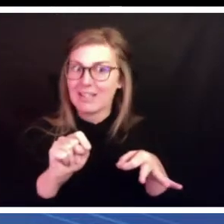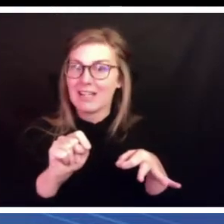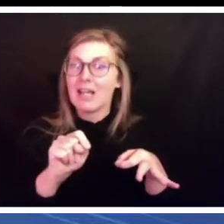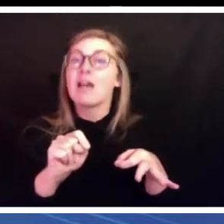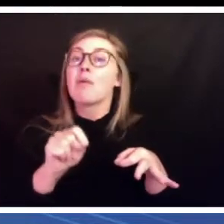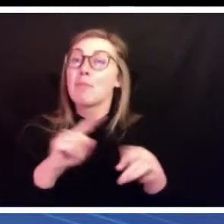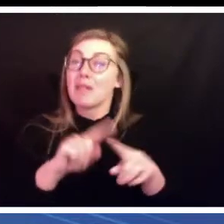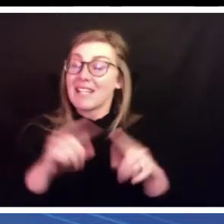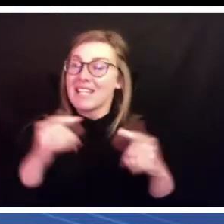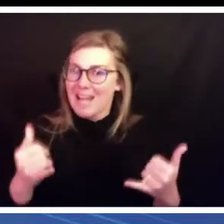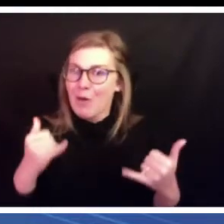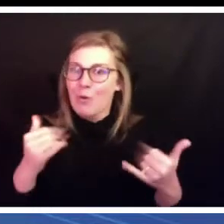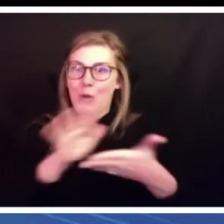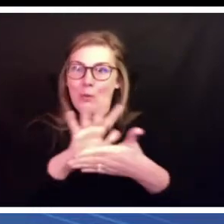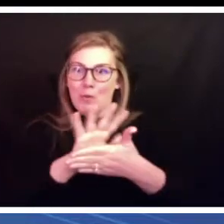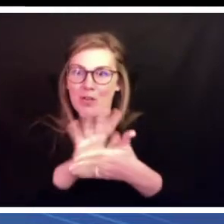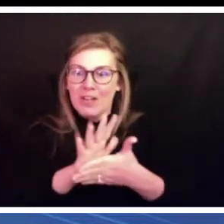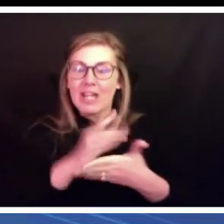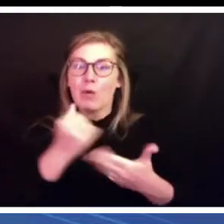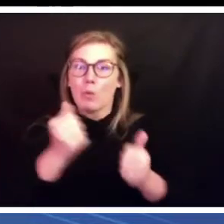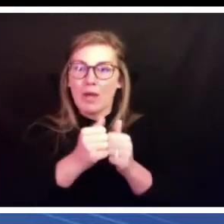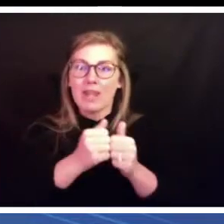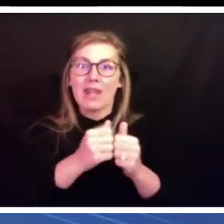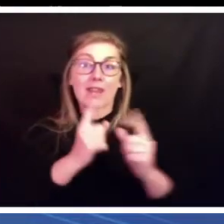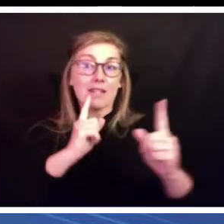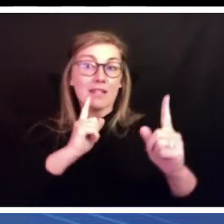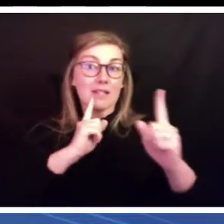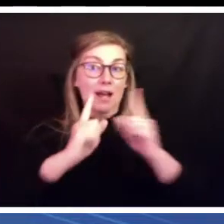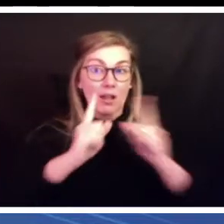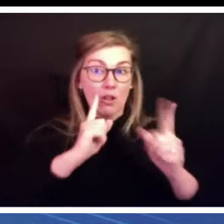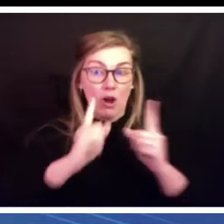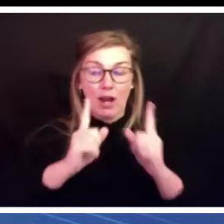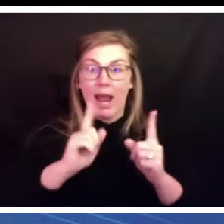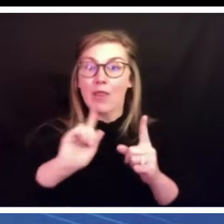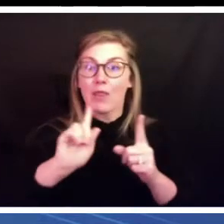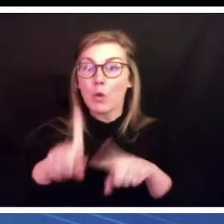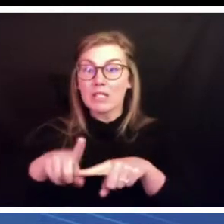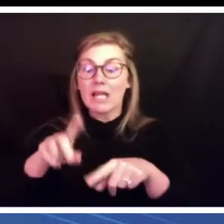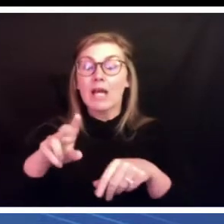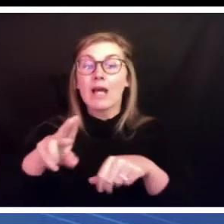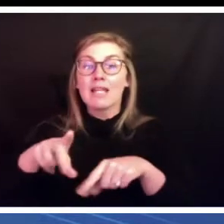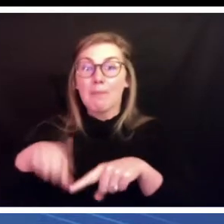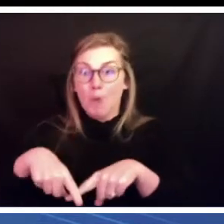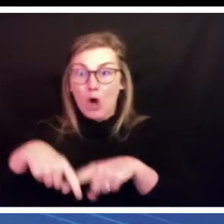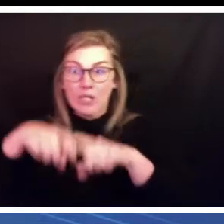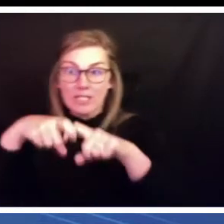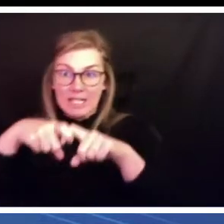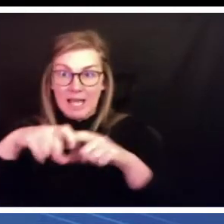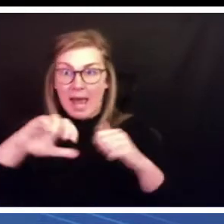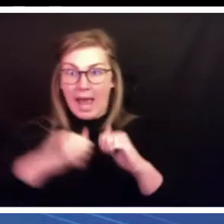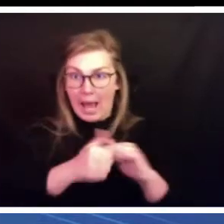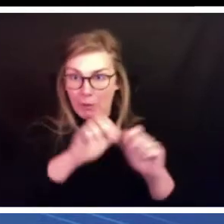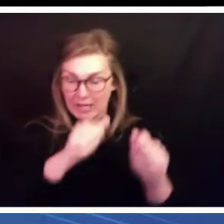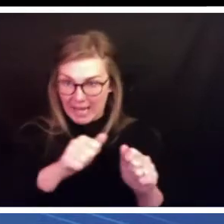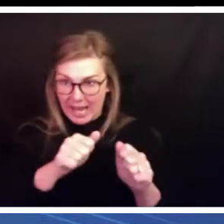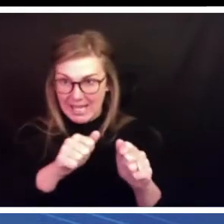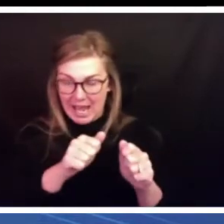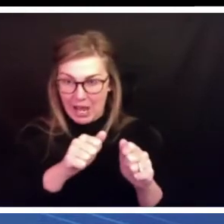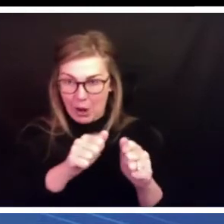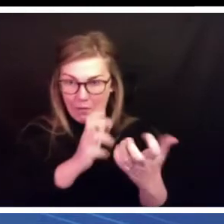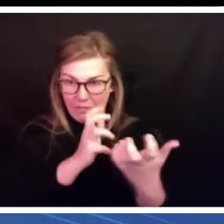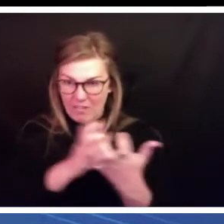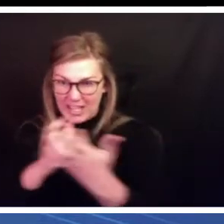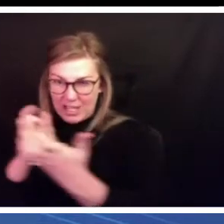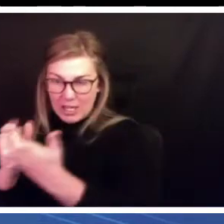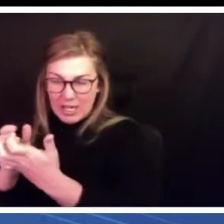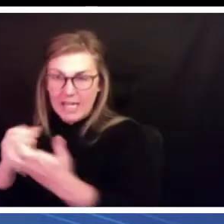to work in the audio description. So I had to then go back and rework it and figure out what, how to describe everything